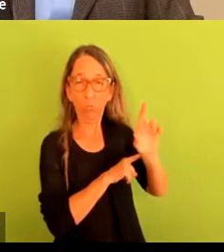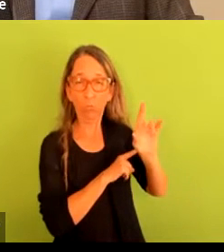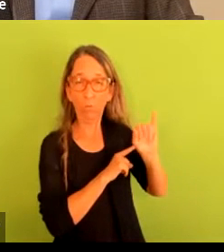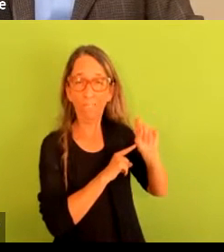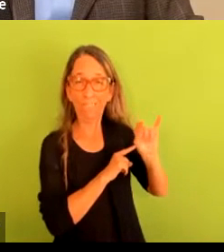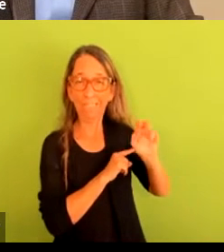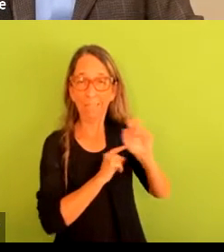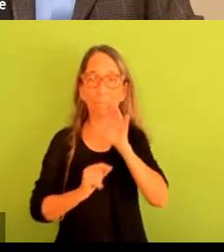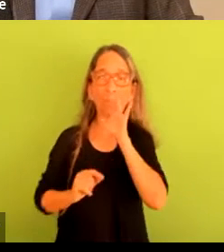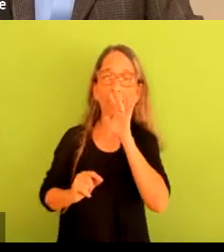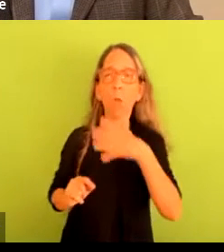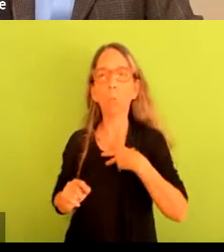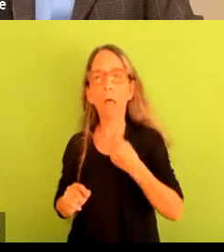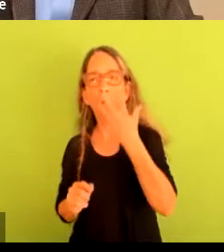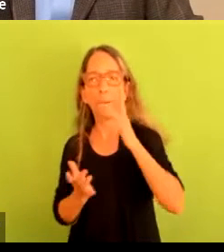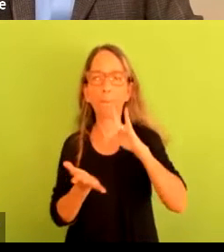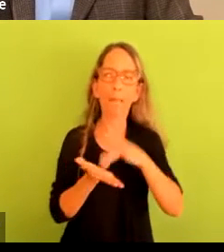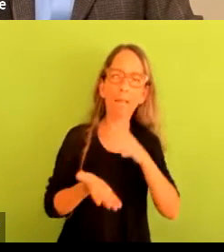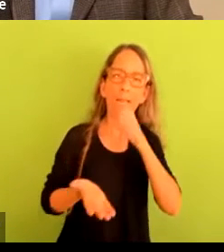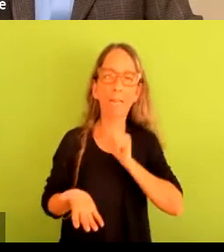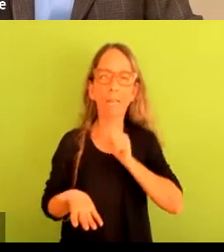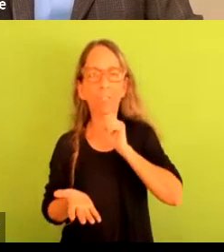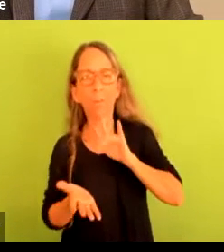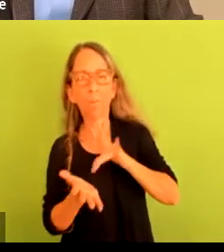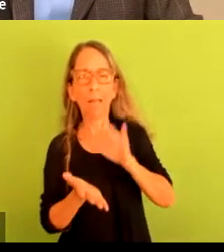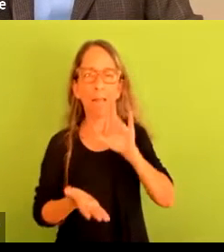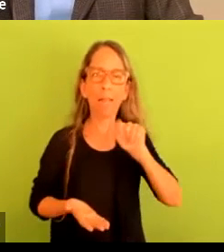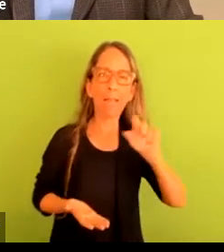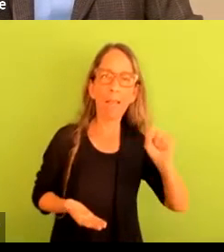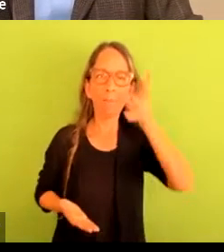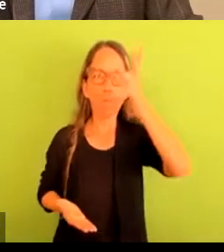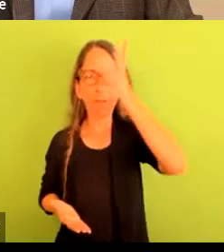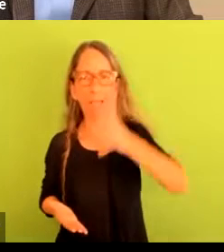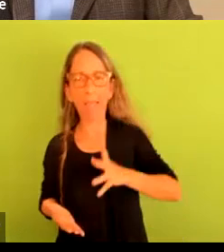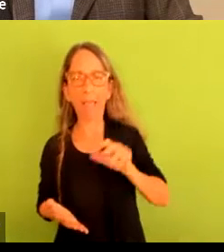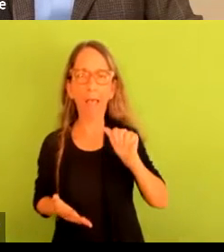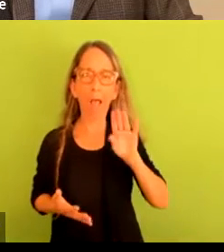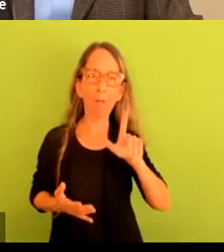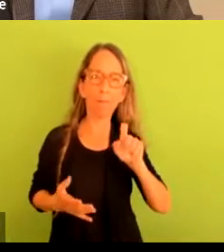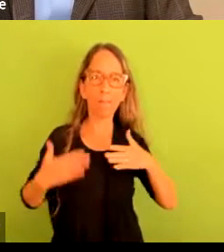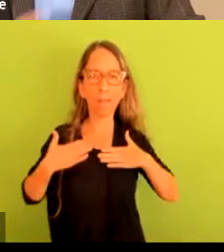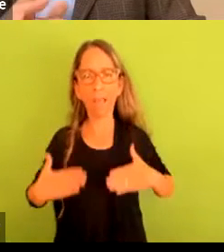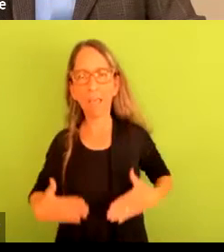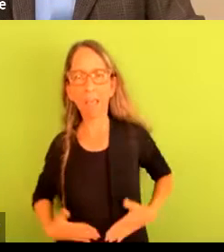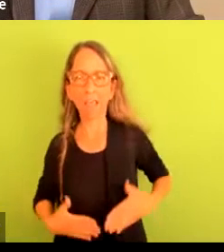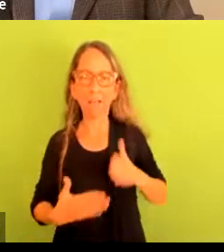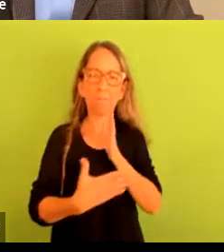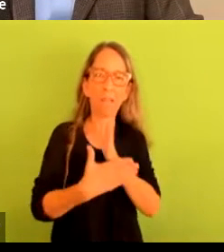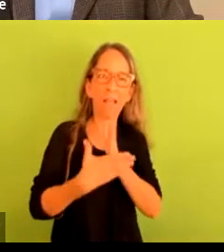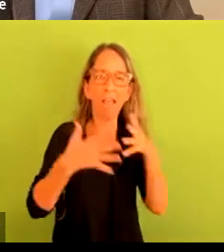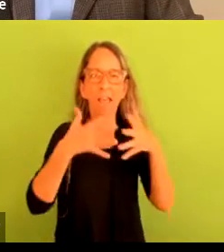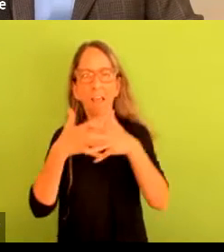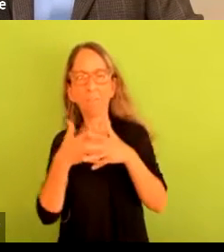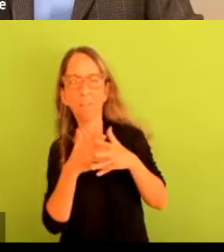middle-aged, middle-class, male, able-bodied, middle America educated English. I mean,